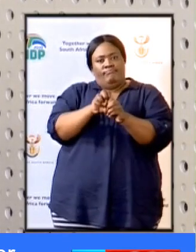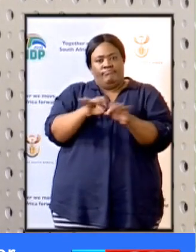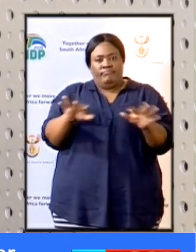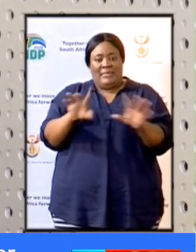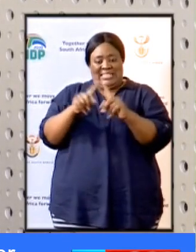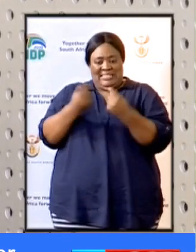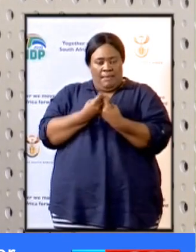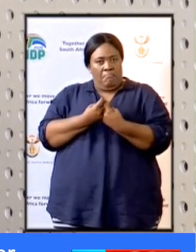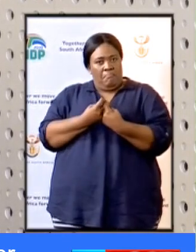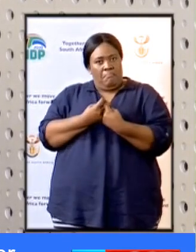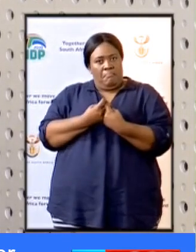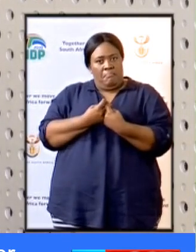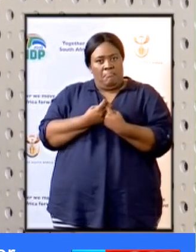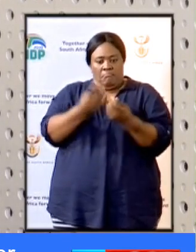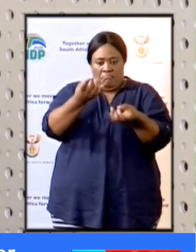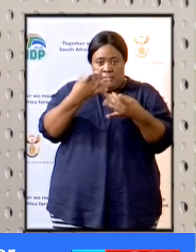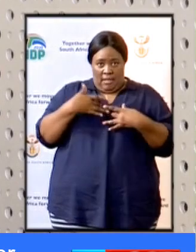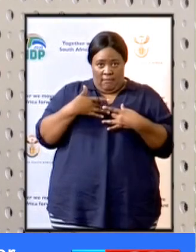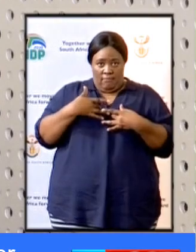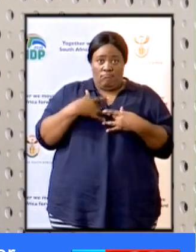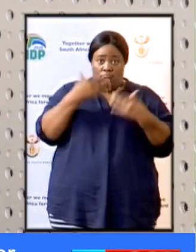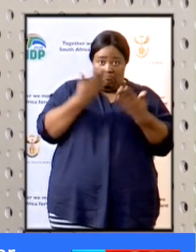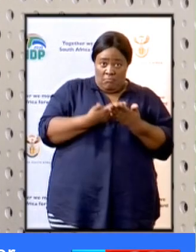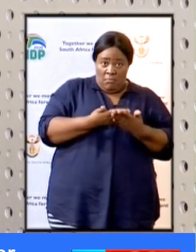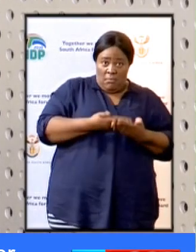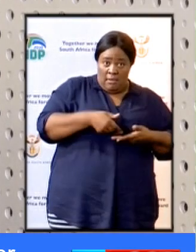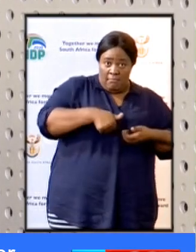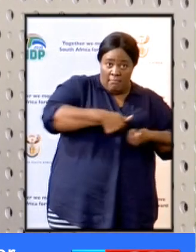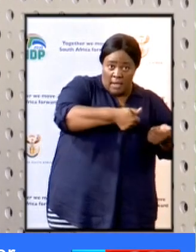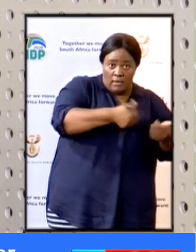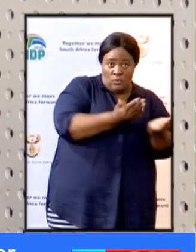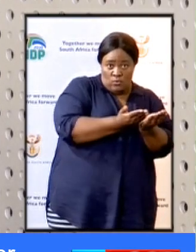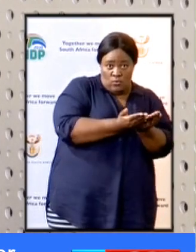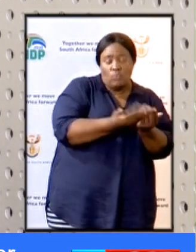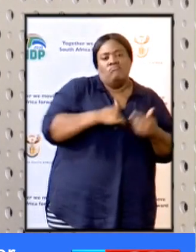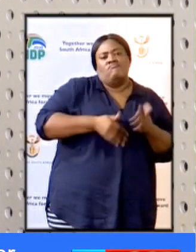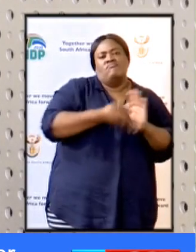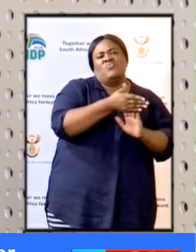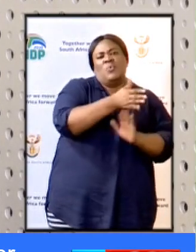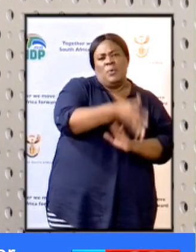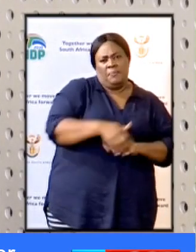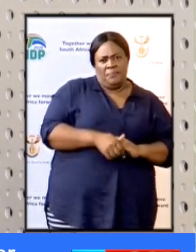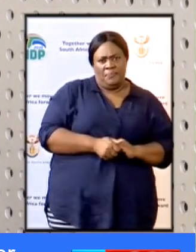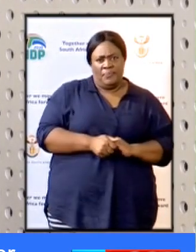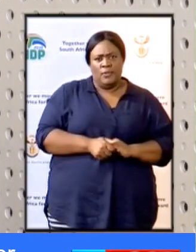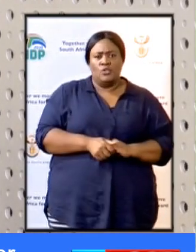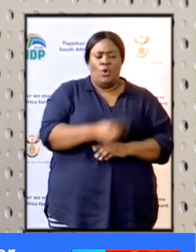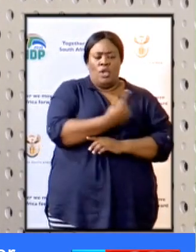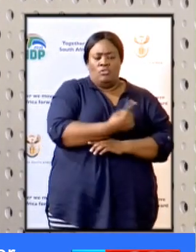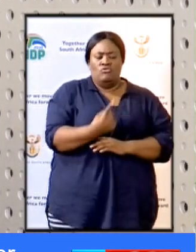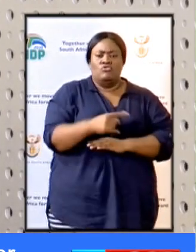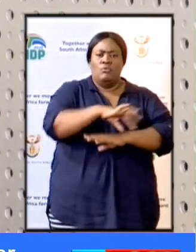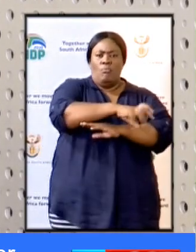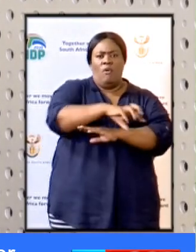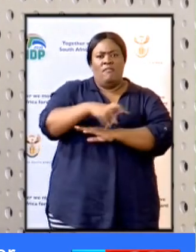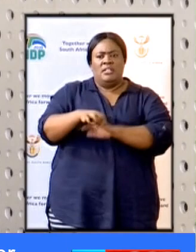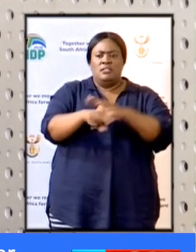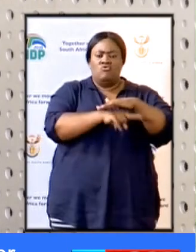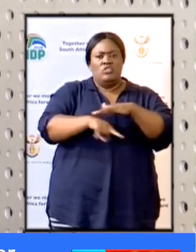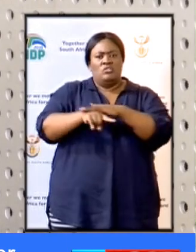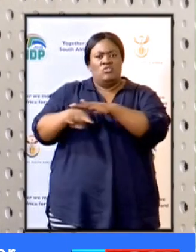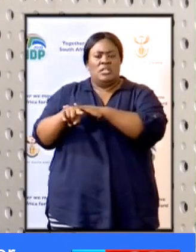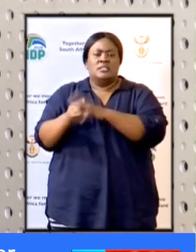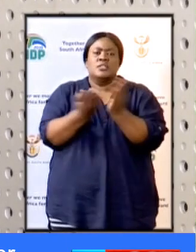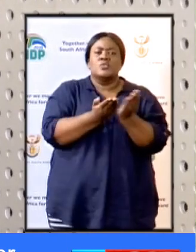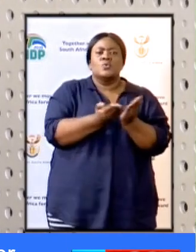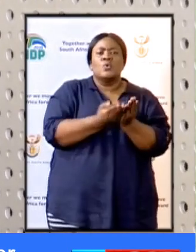Team gives us a nod. So each province, district, and school, we've agreed that they